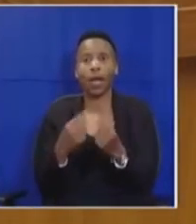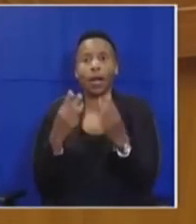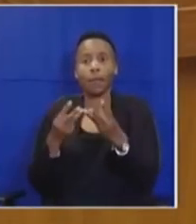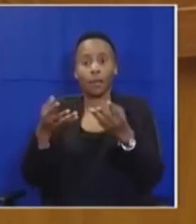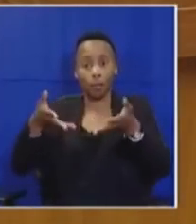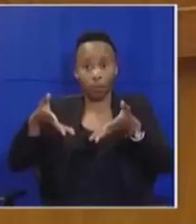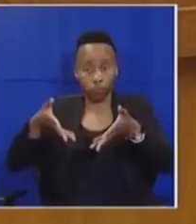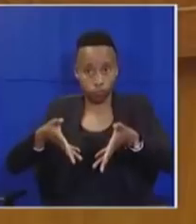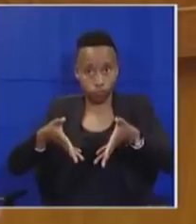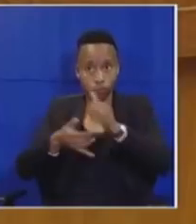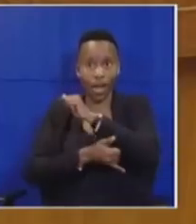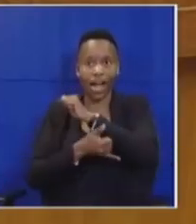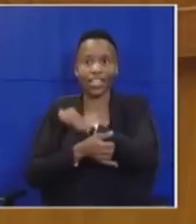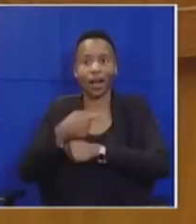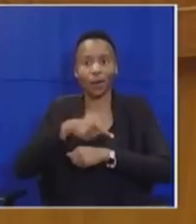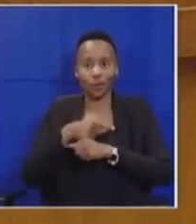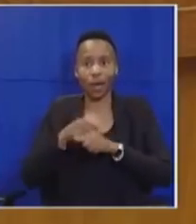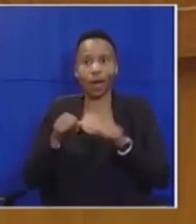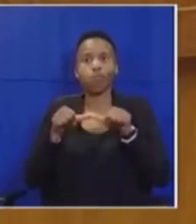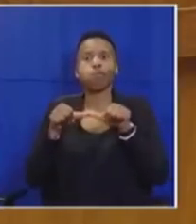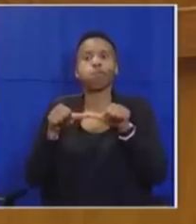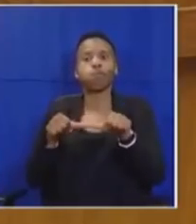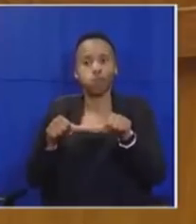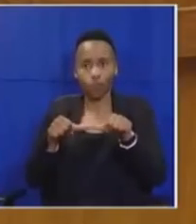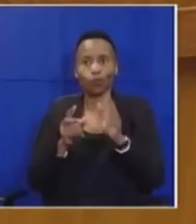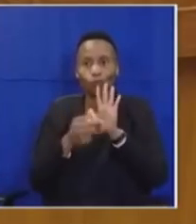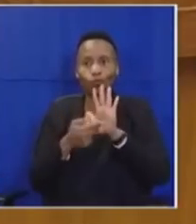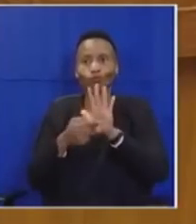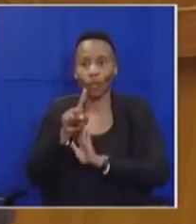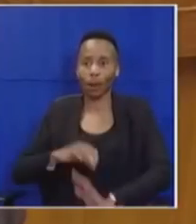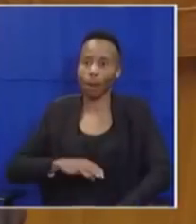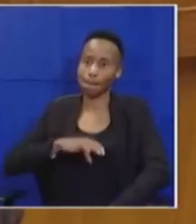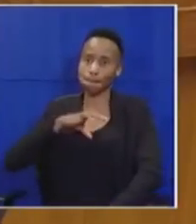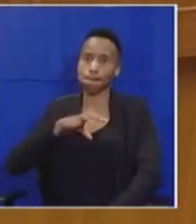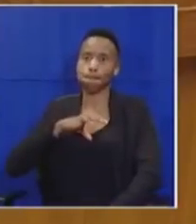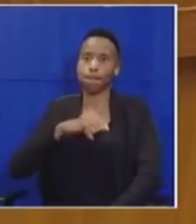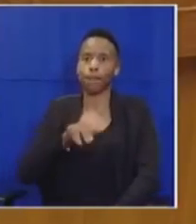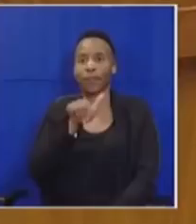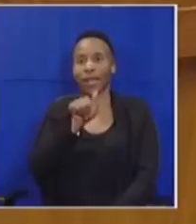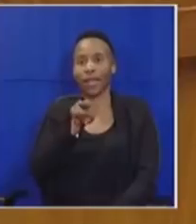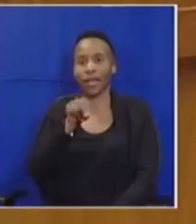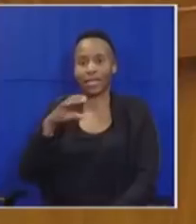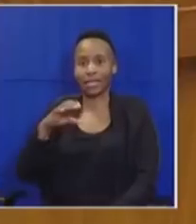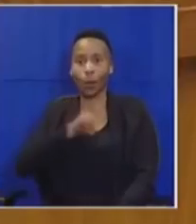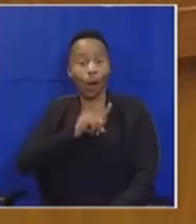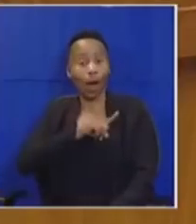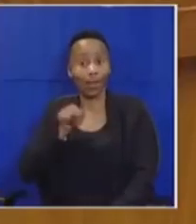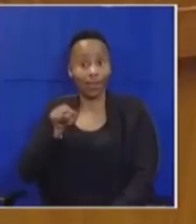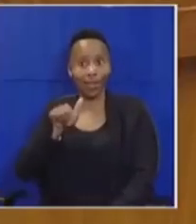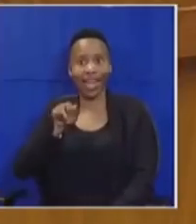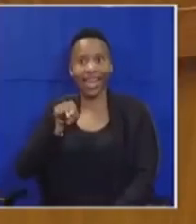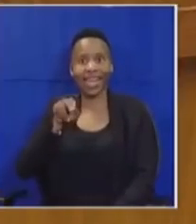invest confidence in the ANC because they see that it is the ANC that has